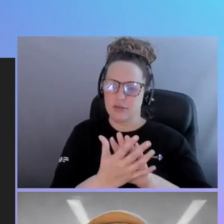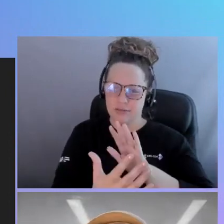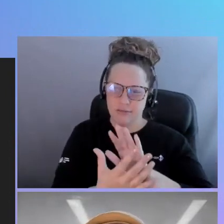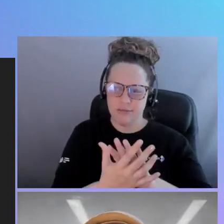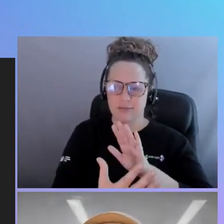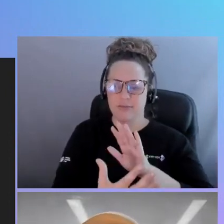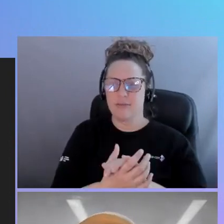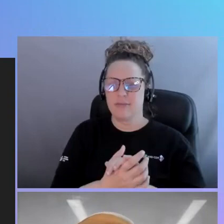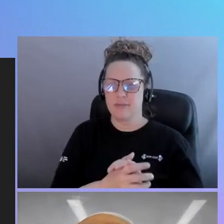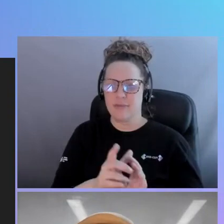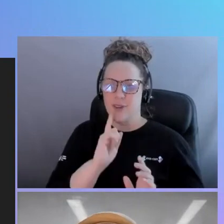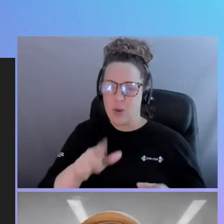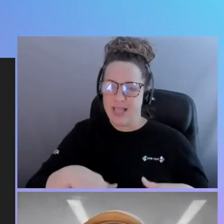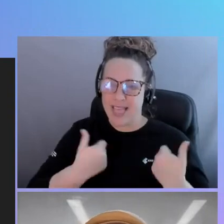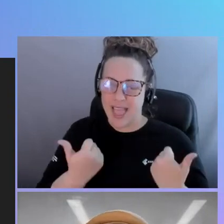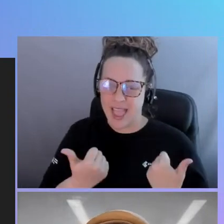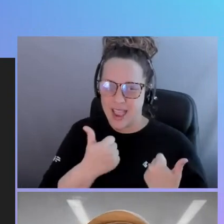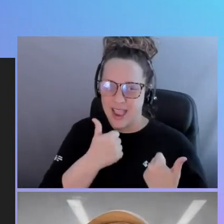concepts of the real life